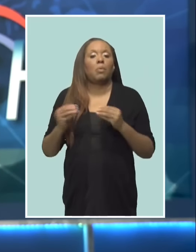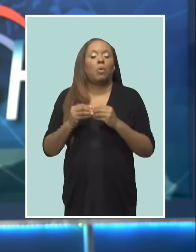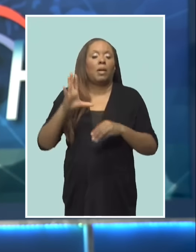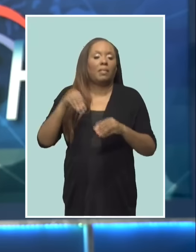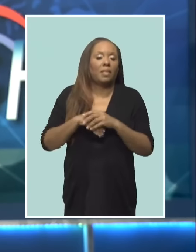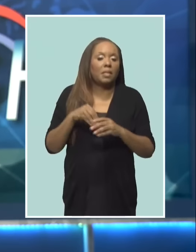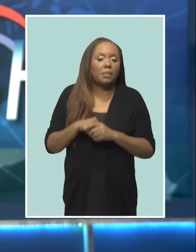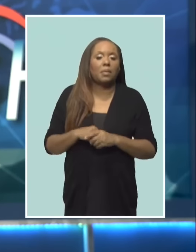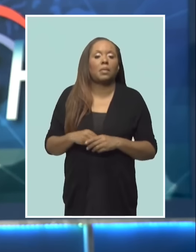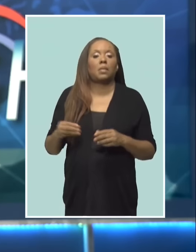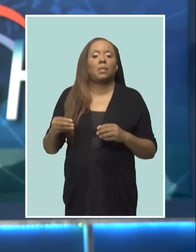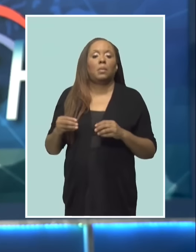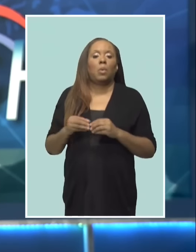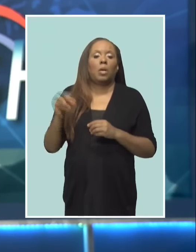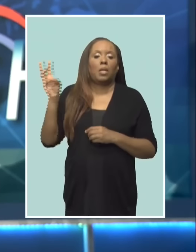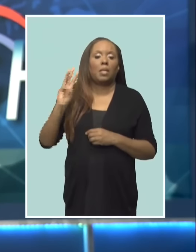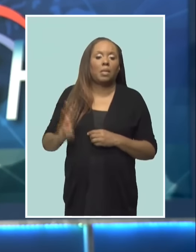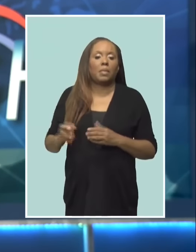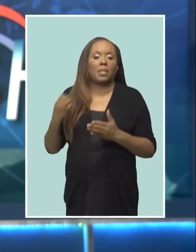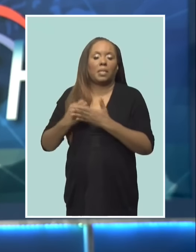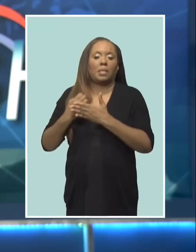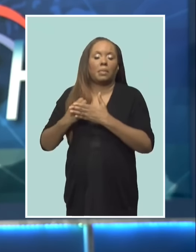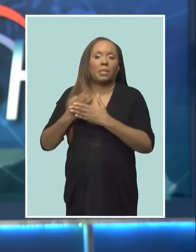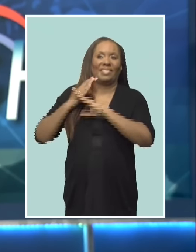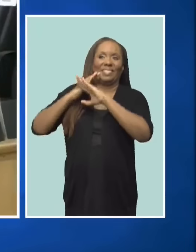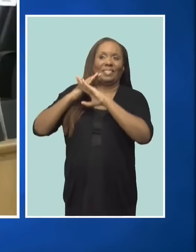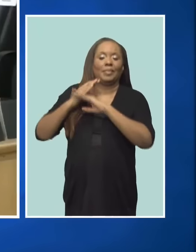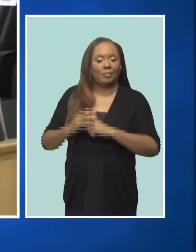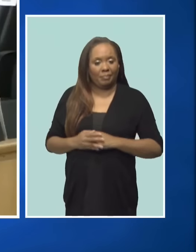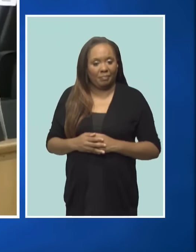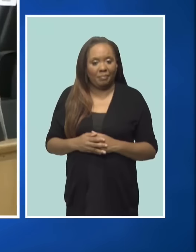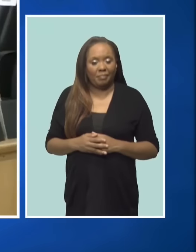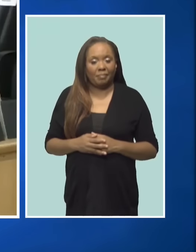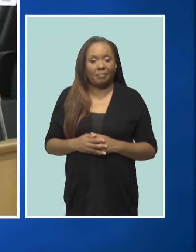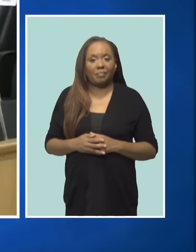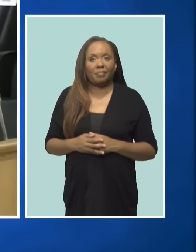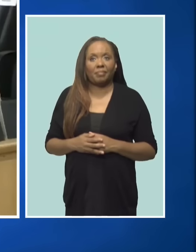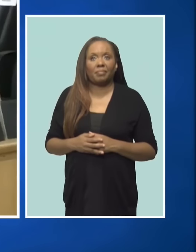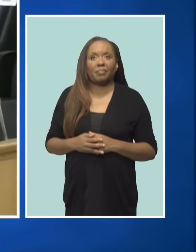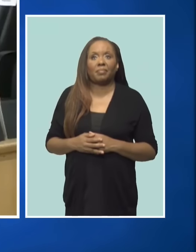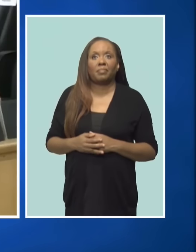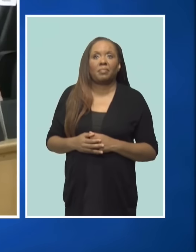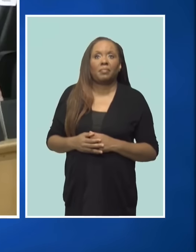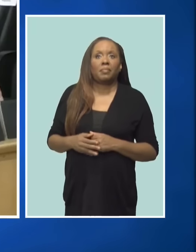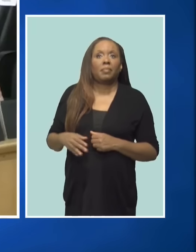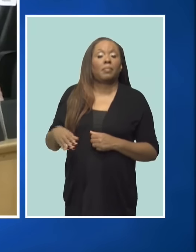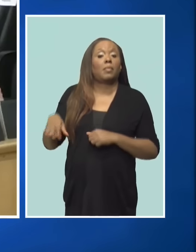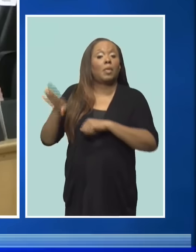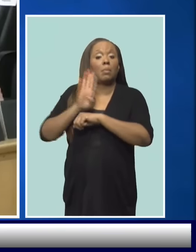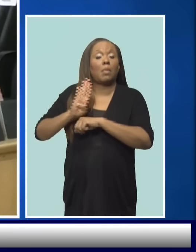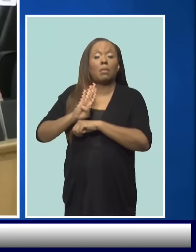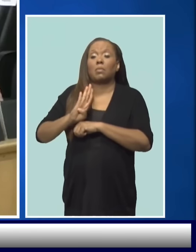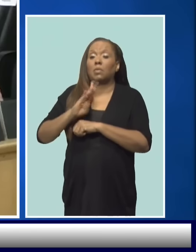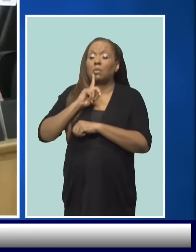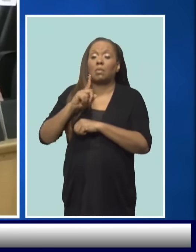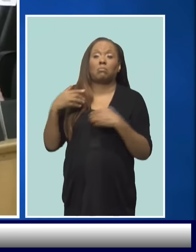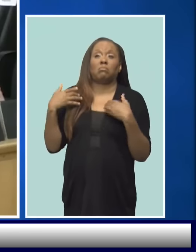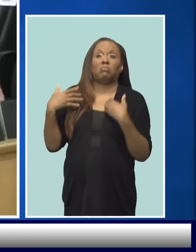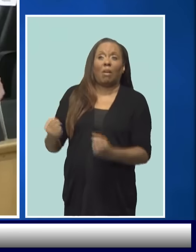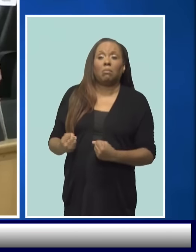investment and build climate and economic resilience. Barbados has been a strong advocate on not just the reform